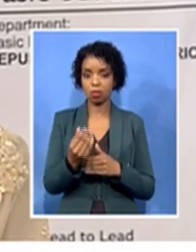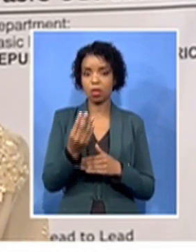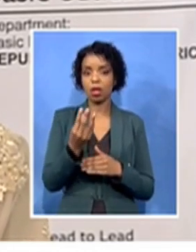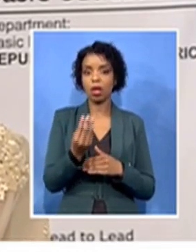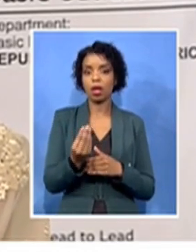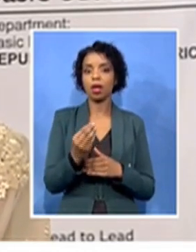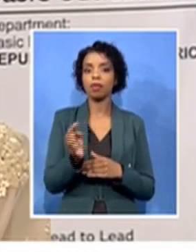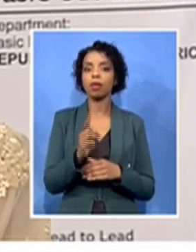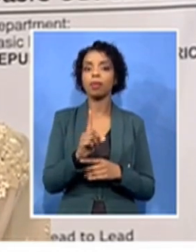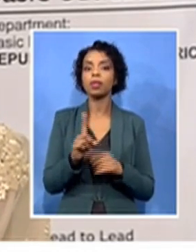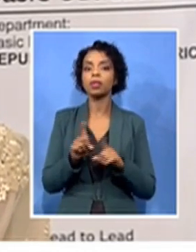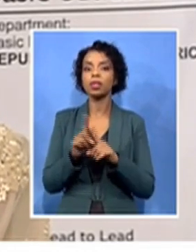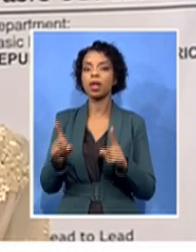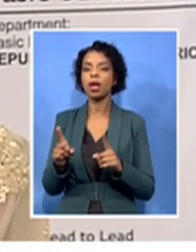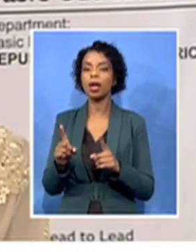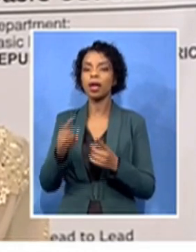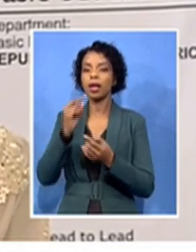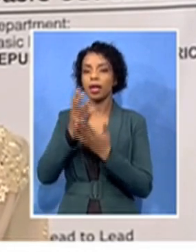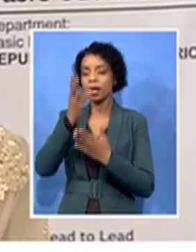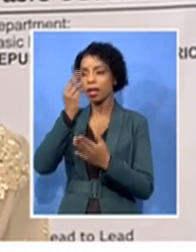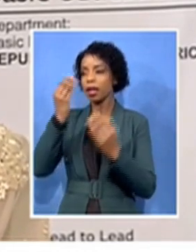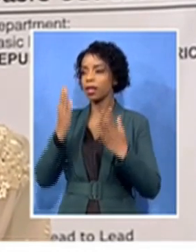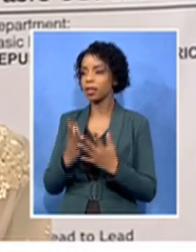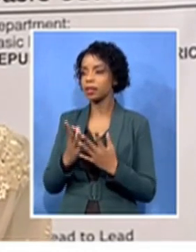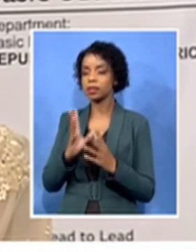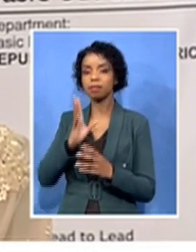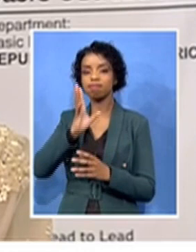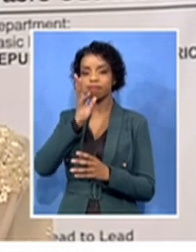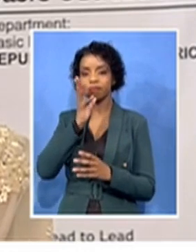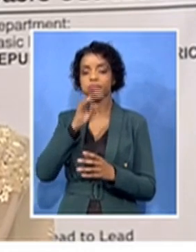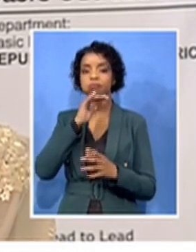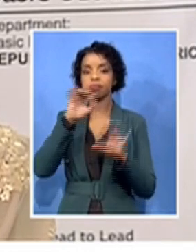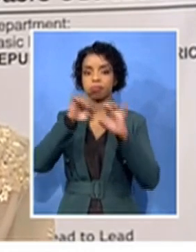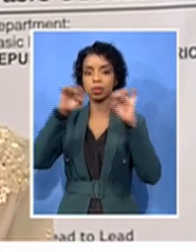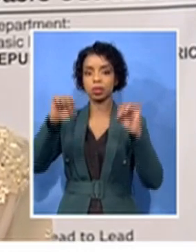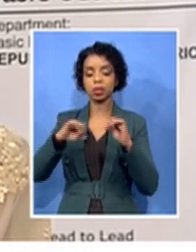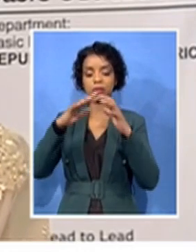collapse. It is reality that teachers